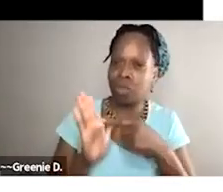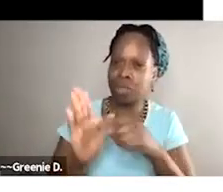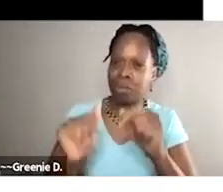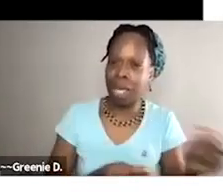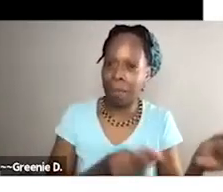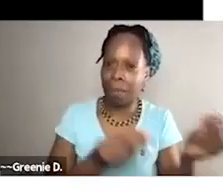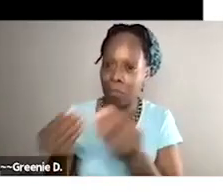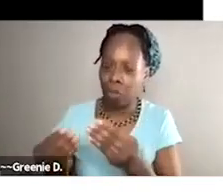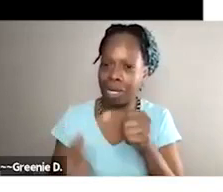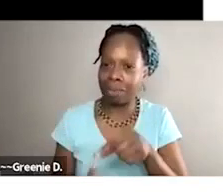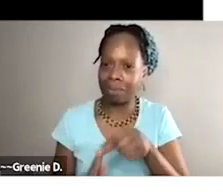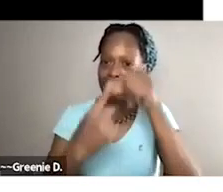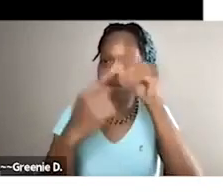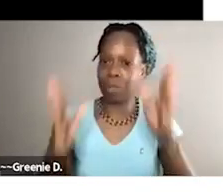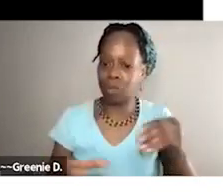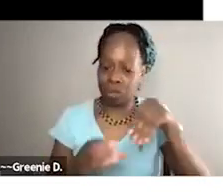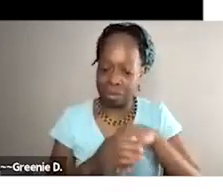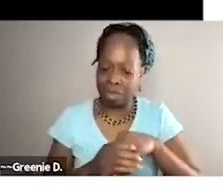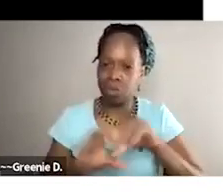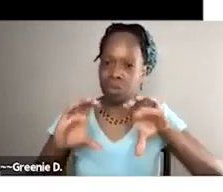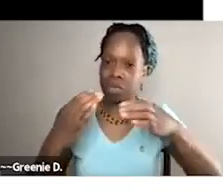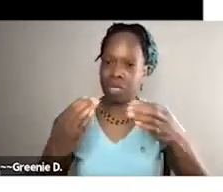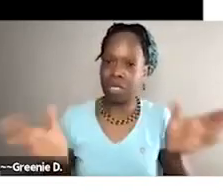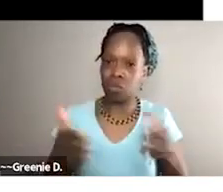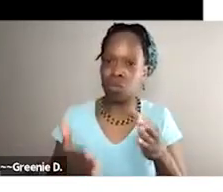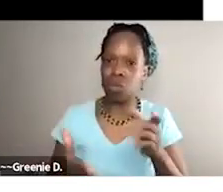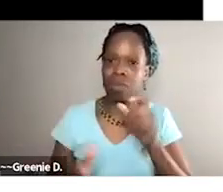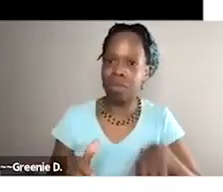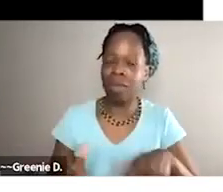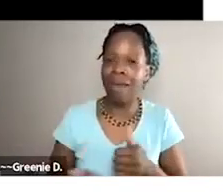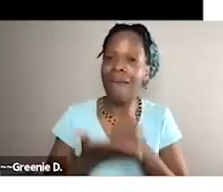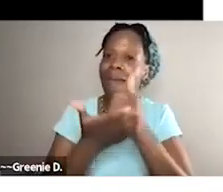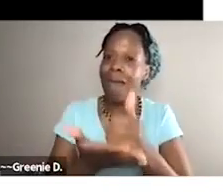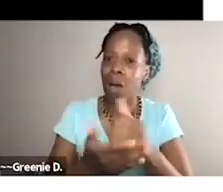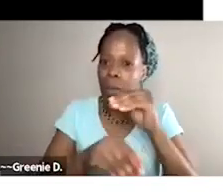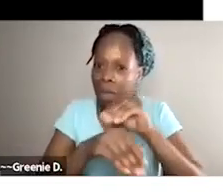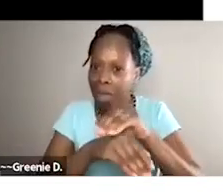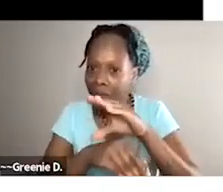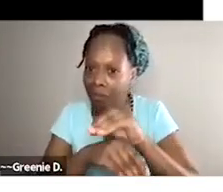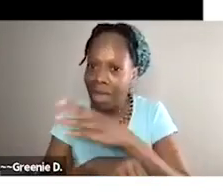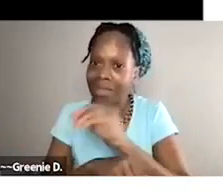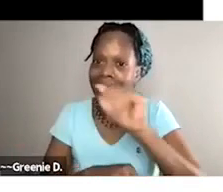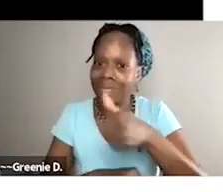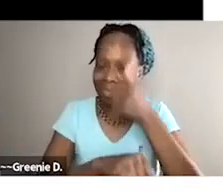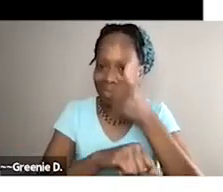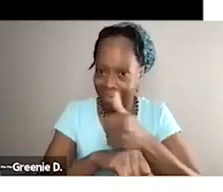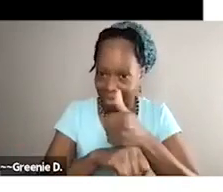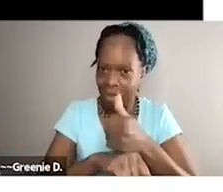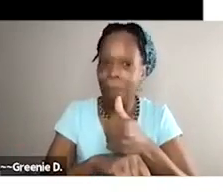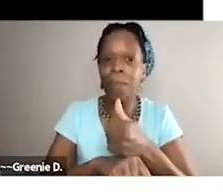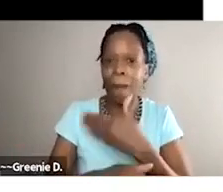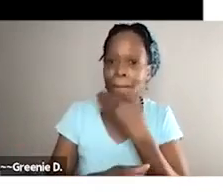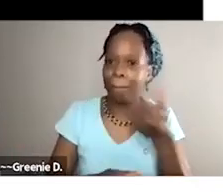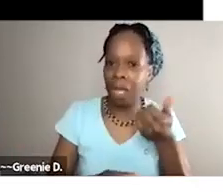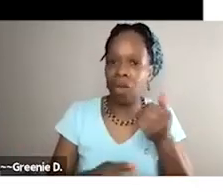a more accessible community. These specialists aren't limited to, of course, but school counselors,